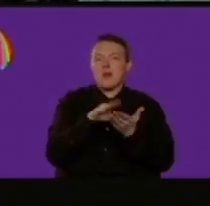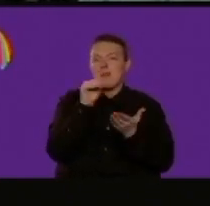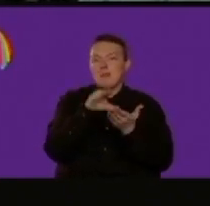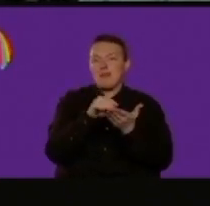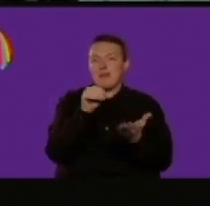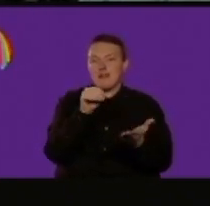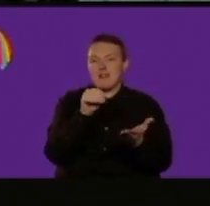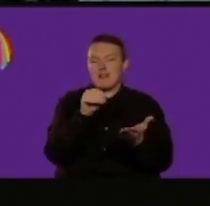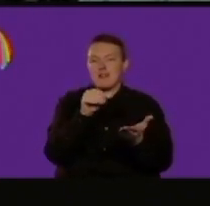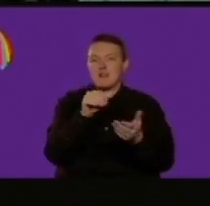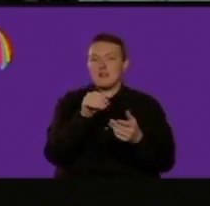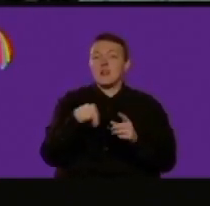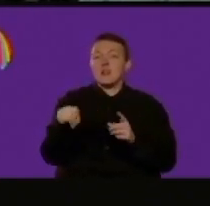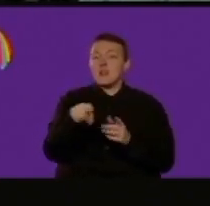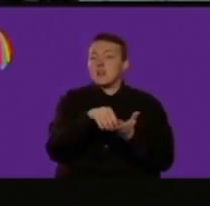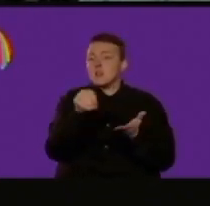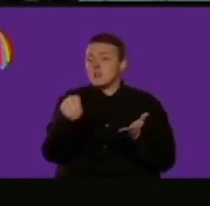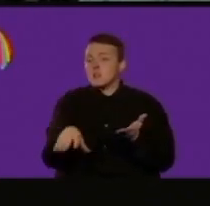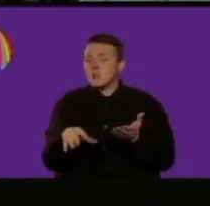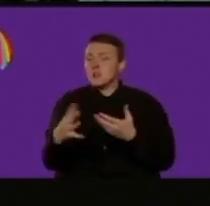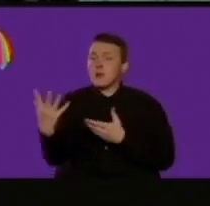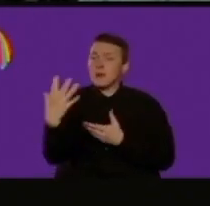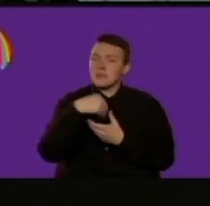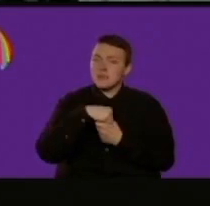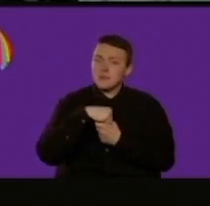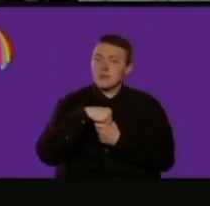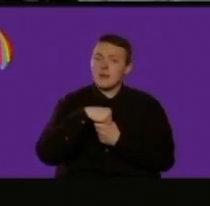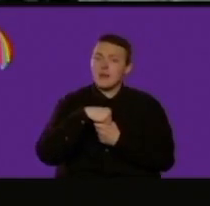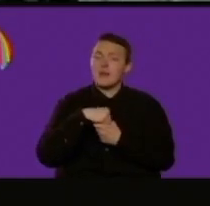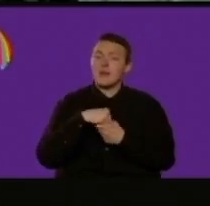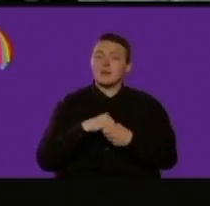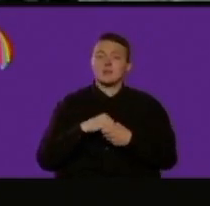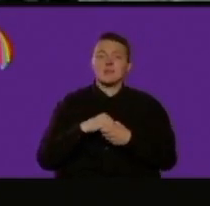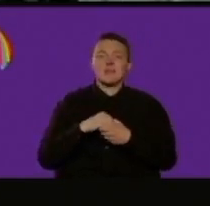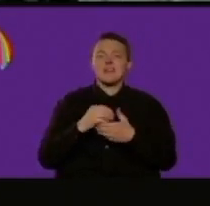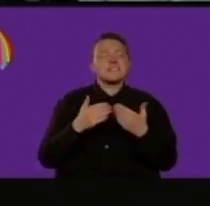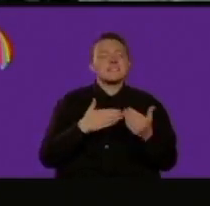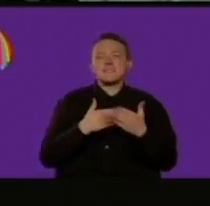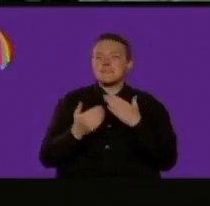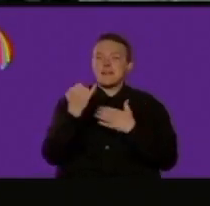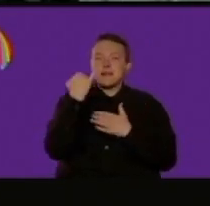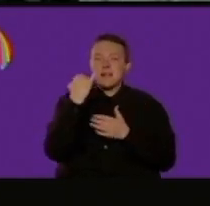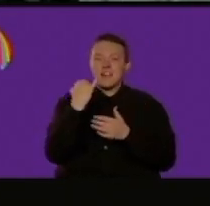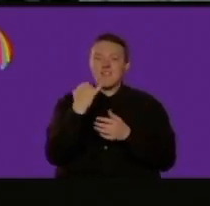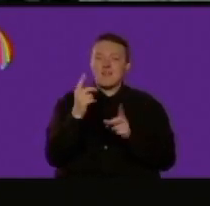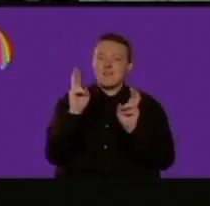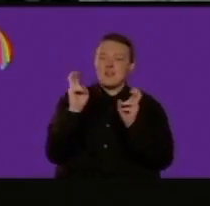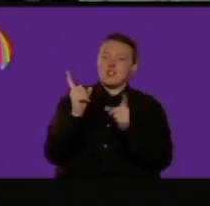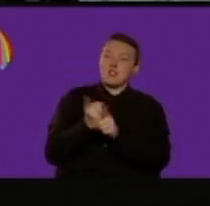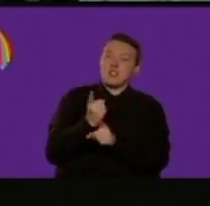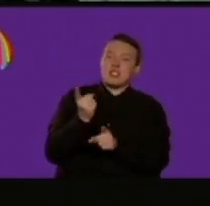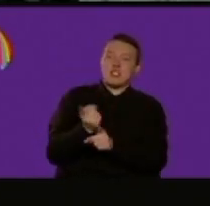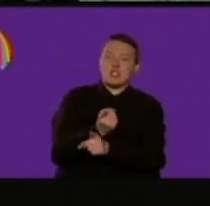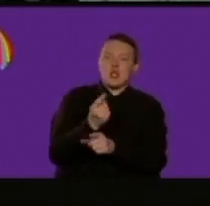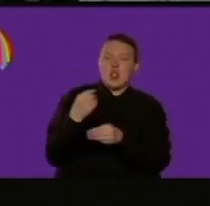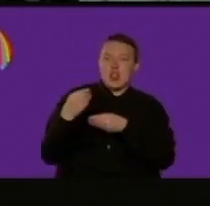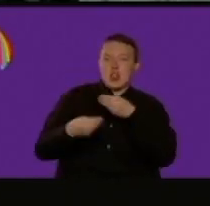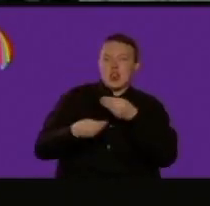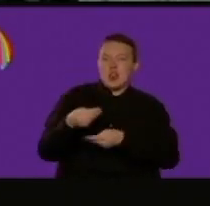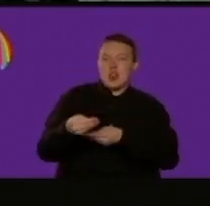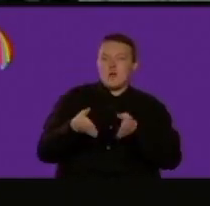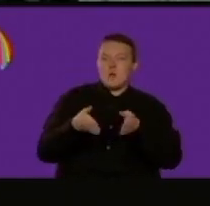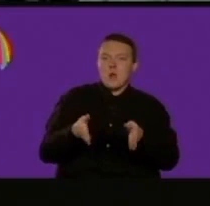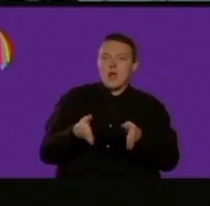to help educators to see what's possible when we build our programs with the identities of